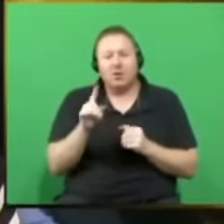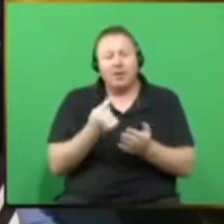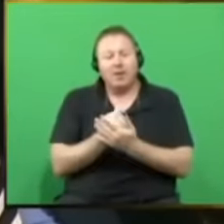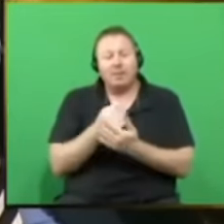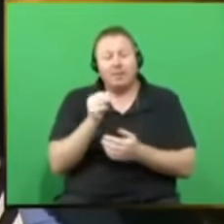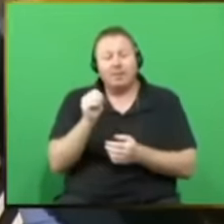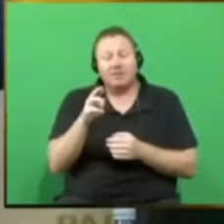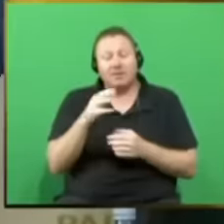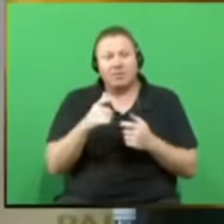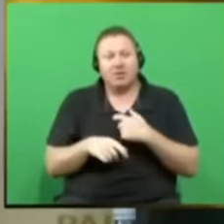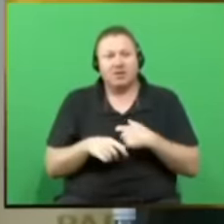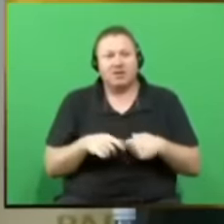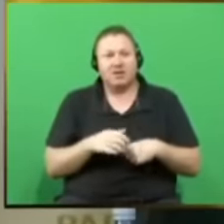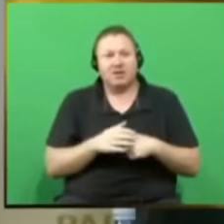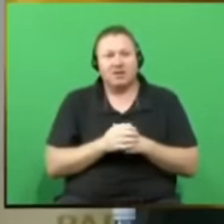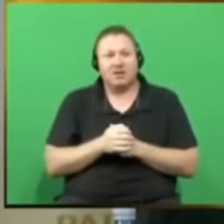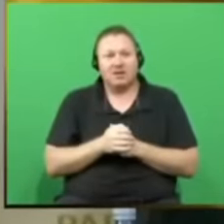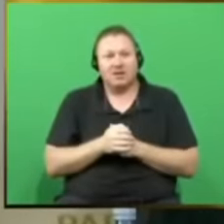President?